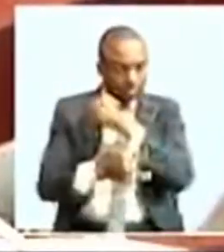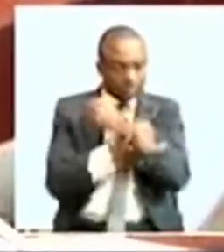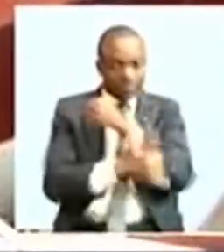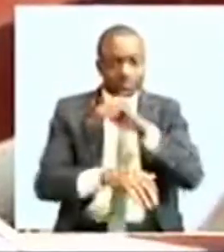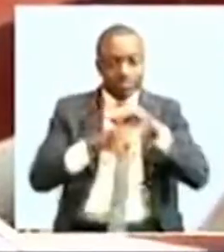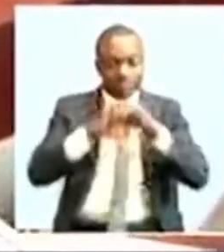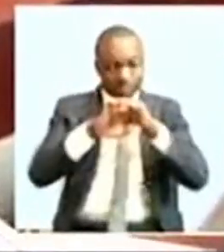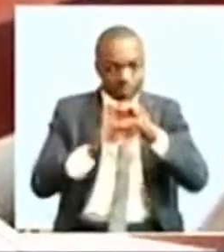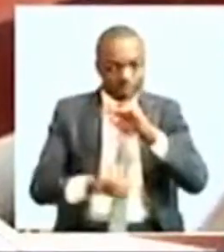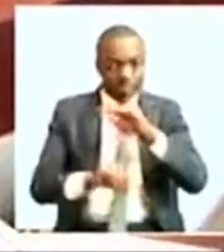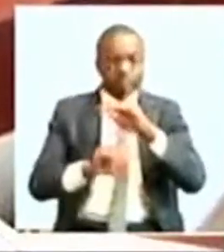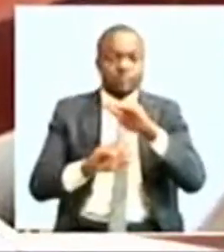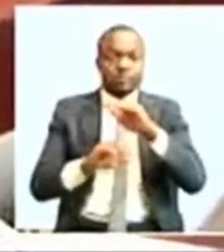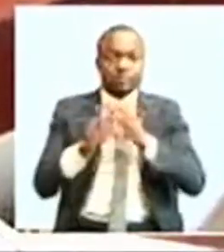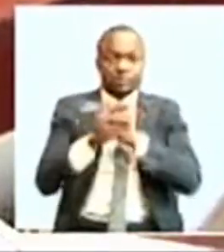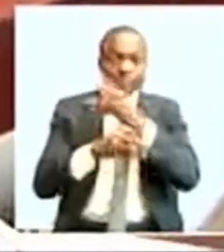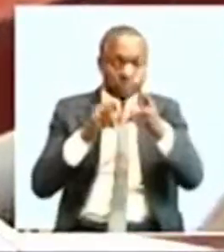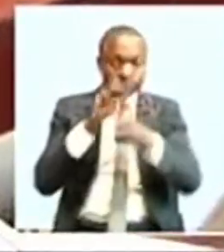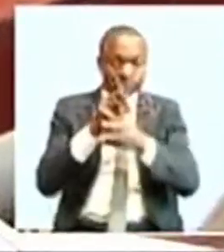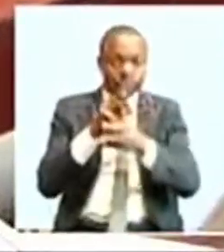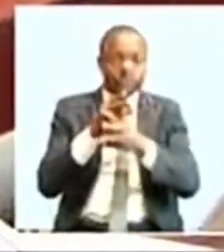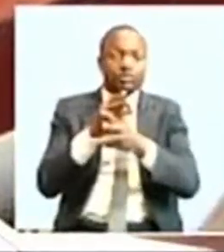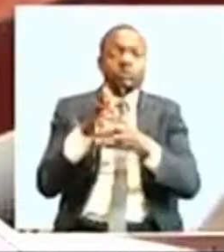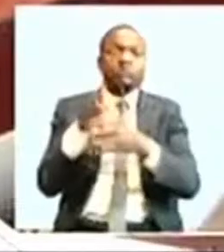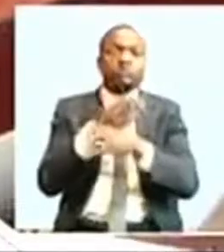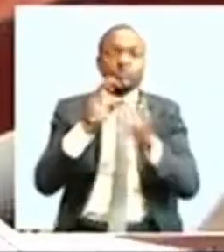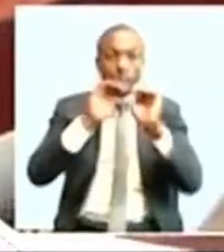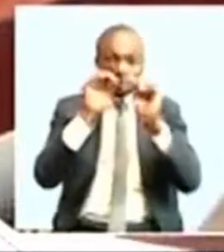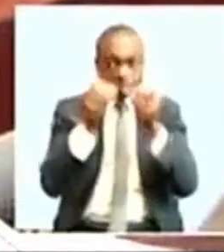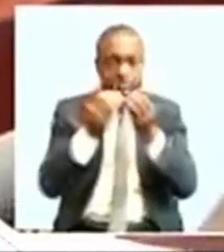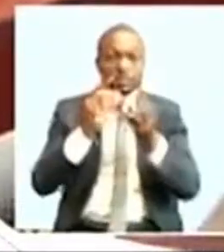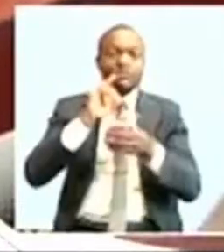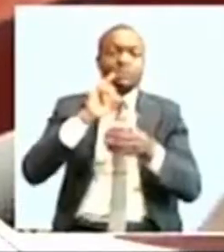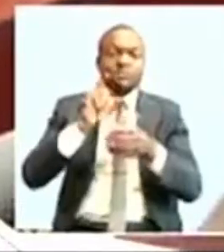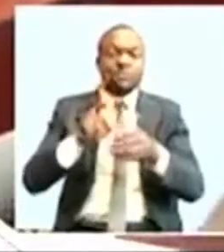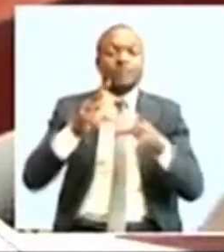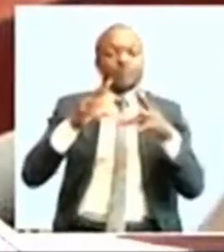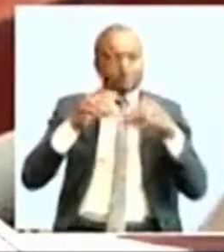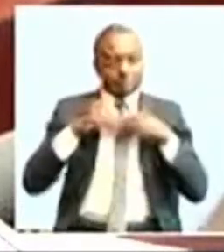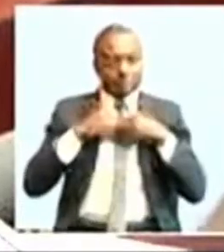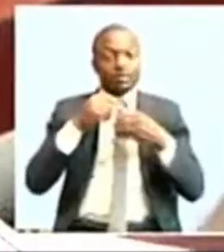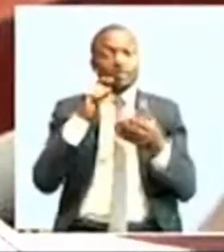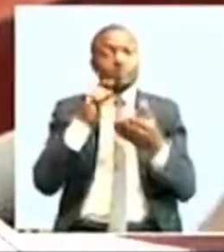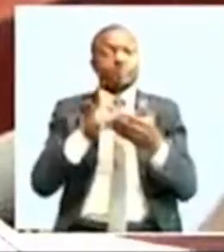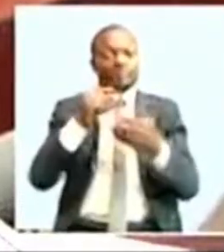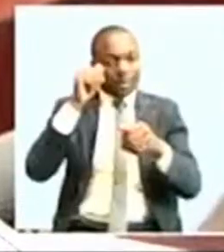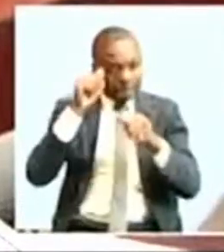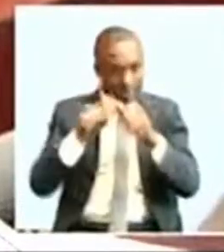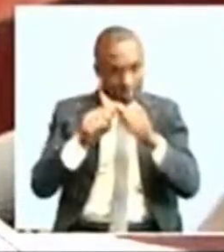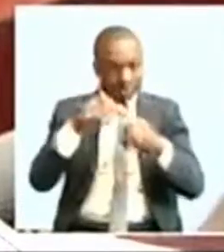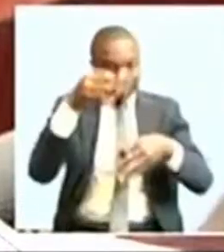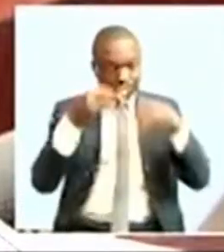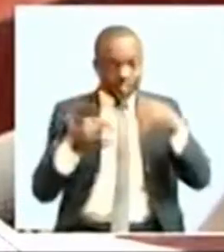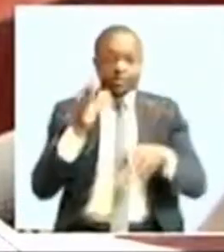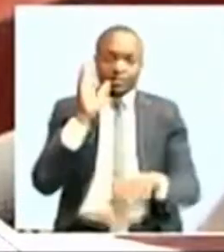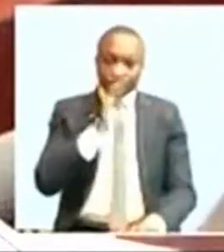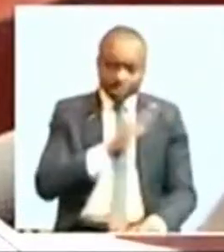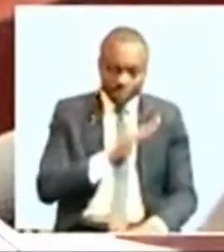the ones under the World Trade Organizations need to be signatory to this agreement. And if that is met,